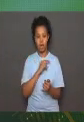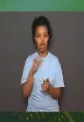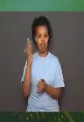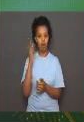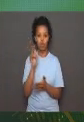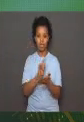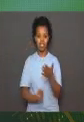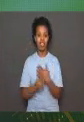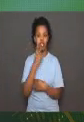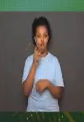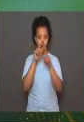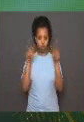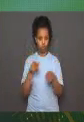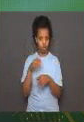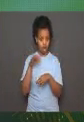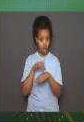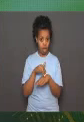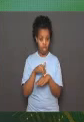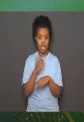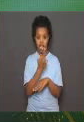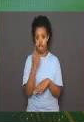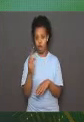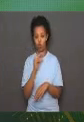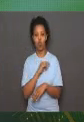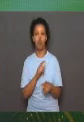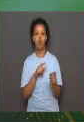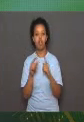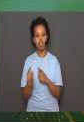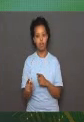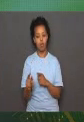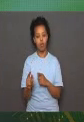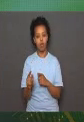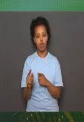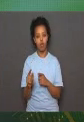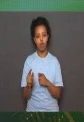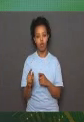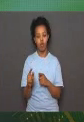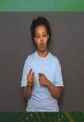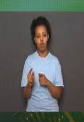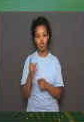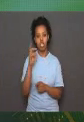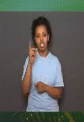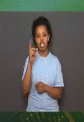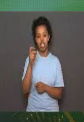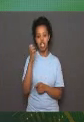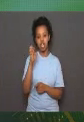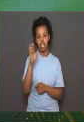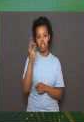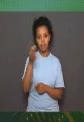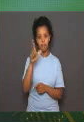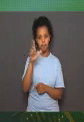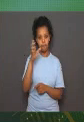screen. For each behavior, determine if it is a reflex action,